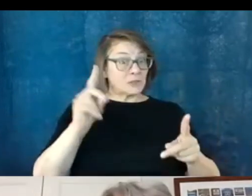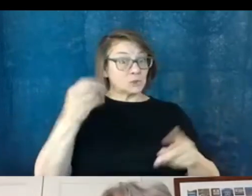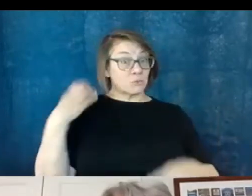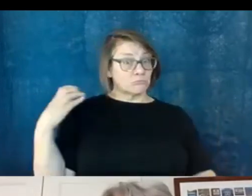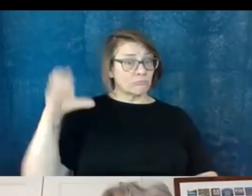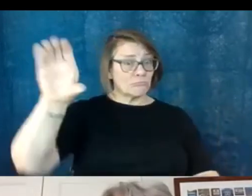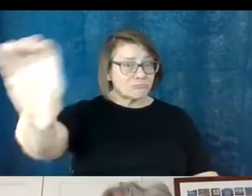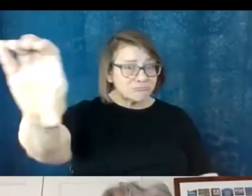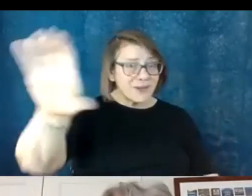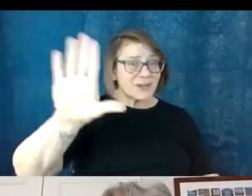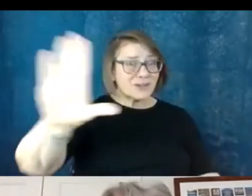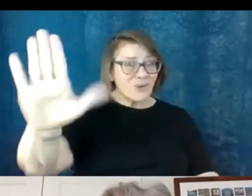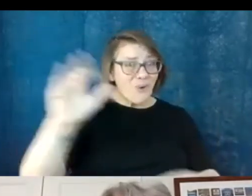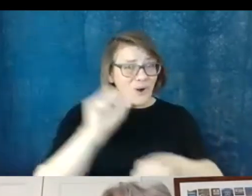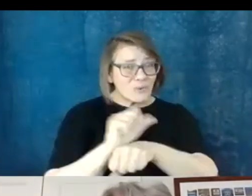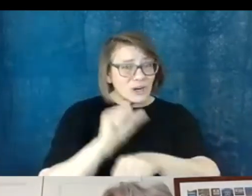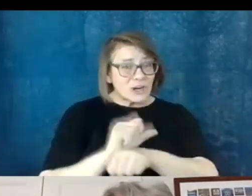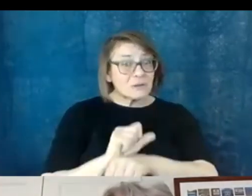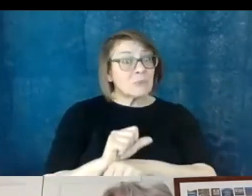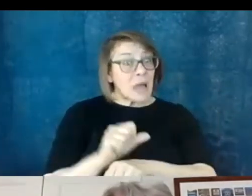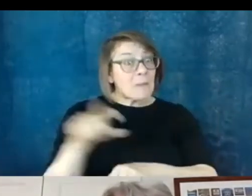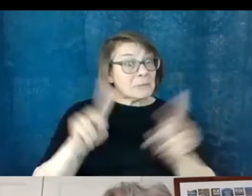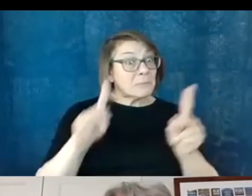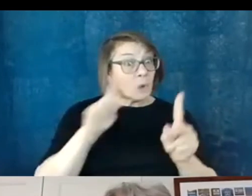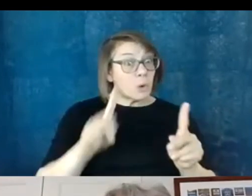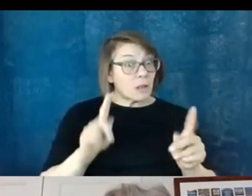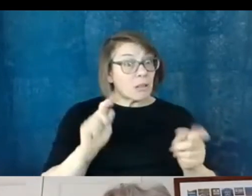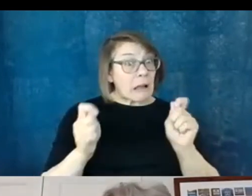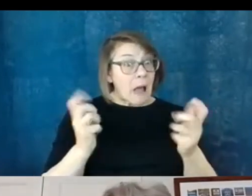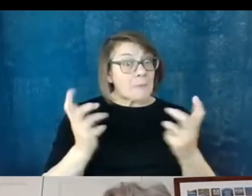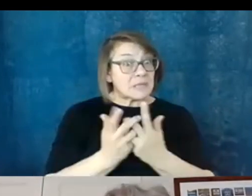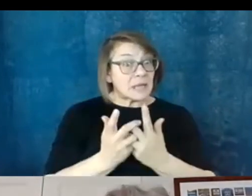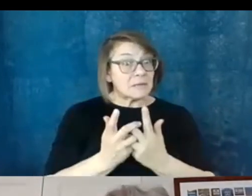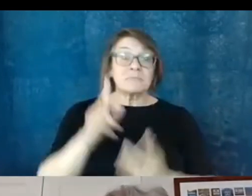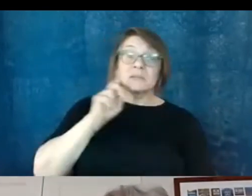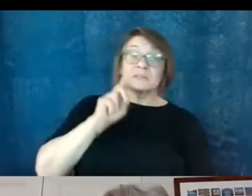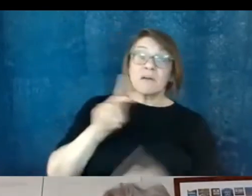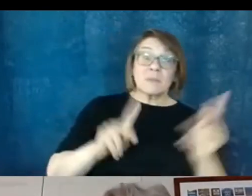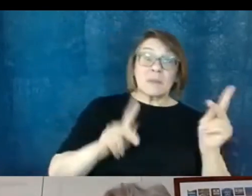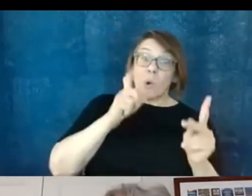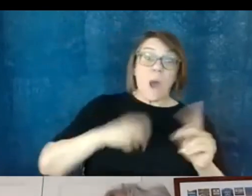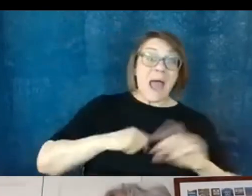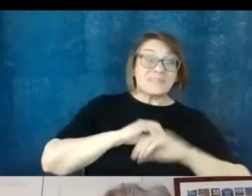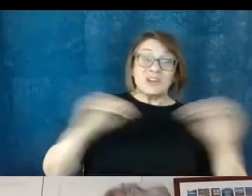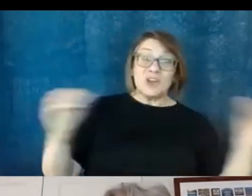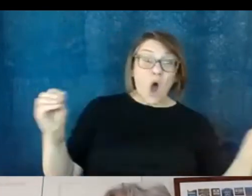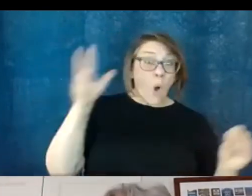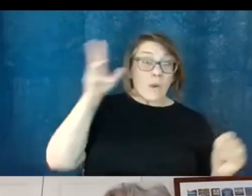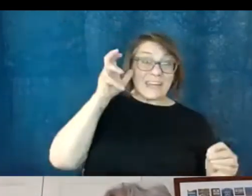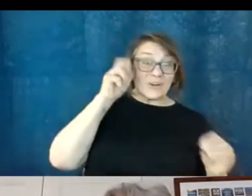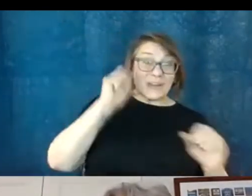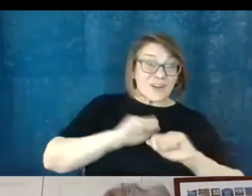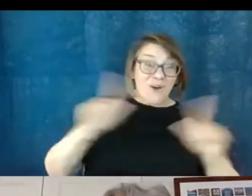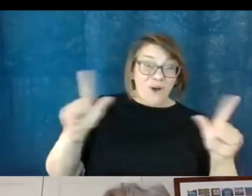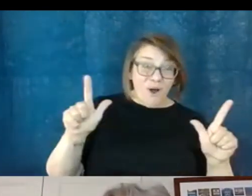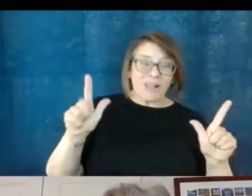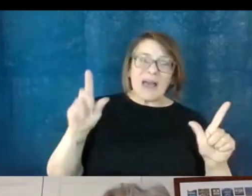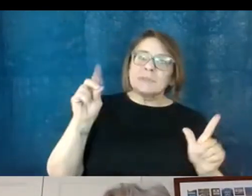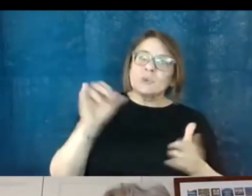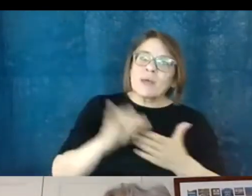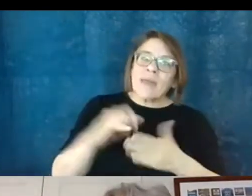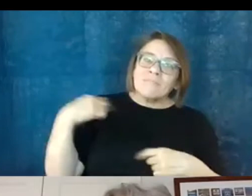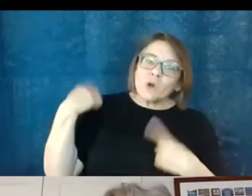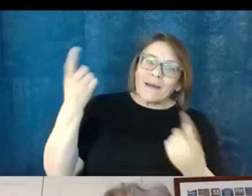And people will accommodate you. You know, deaf people, people that have absolutely no residual hearing, have been doing this